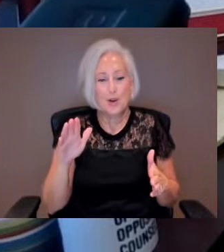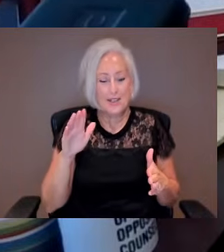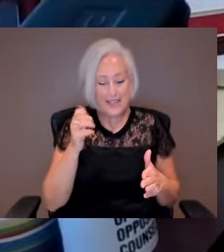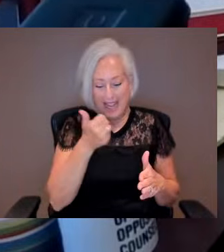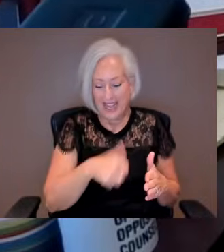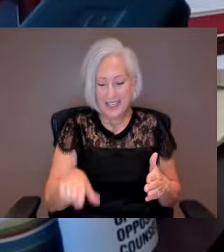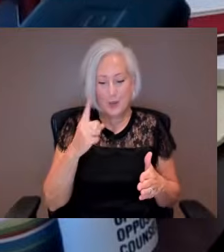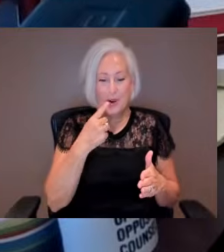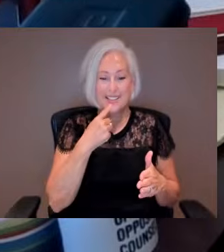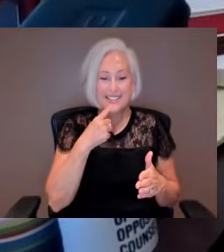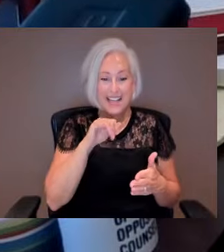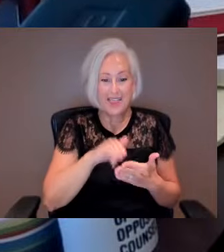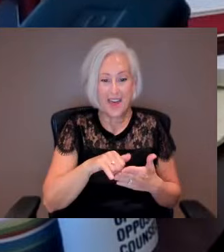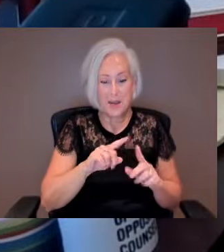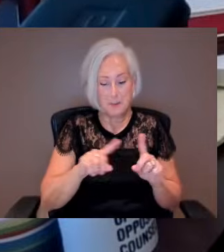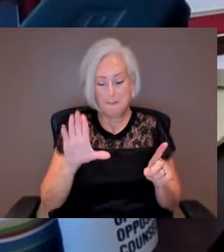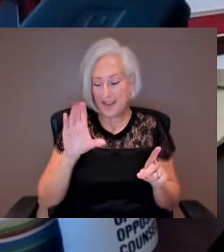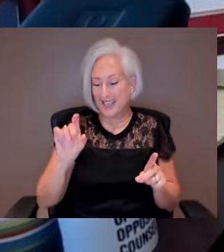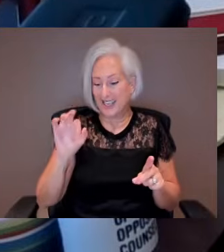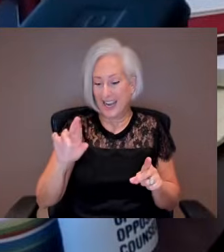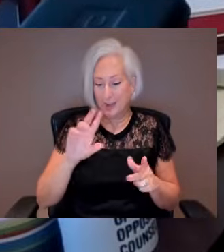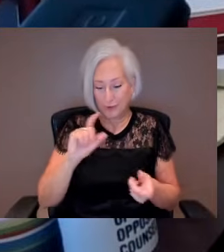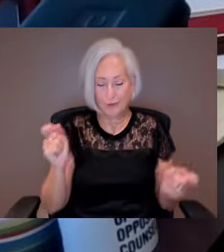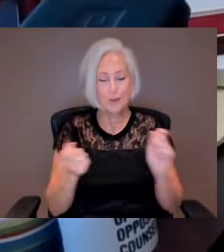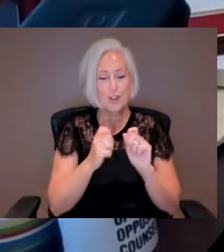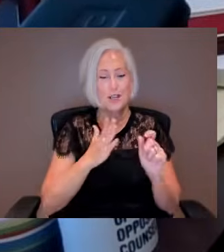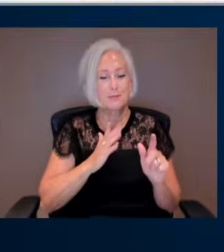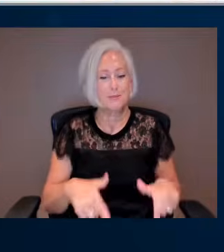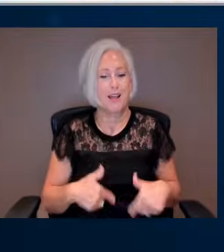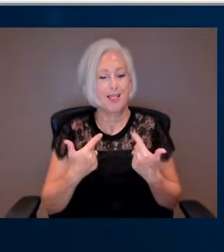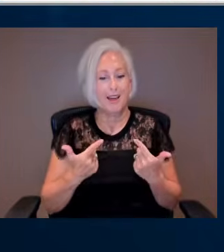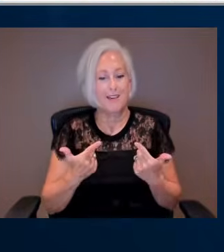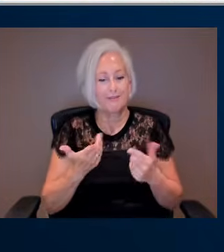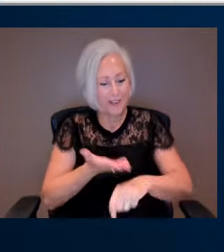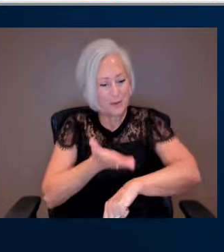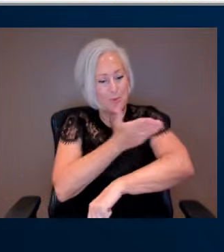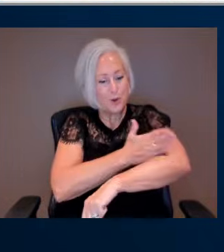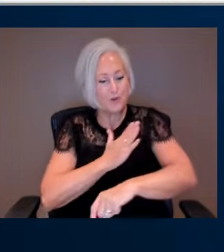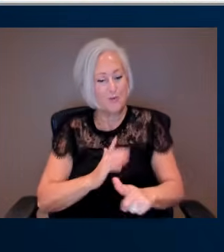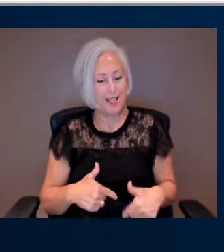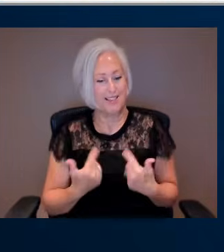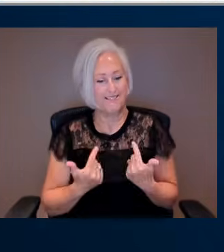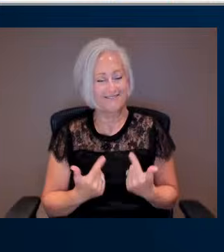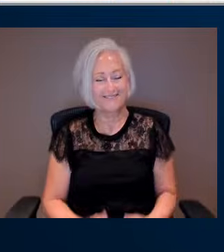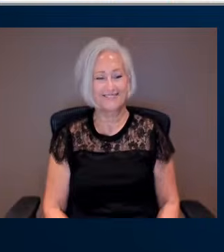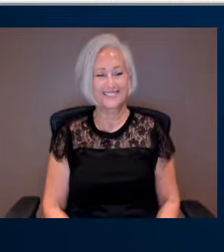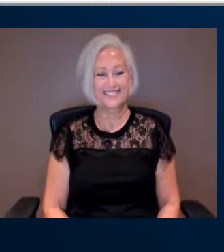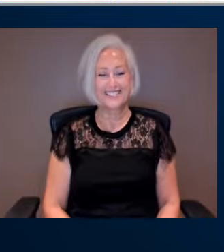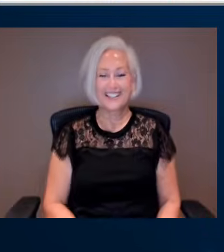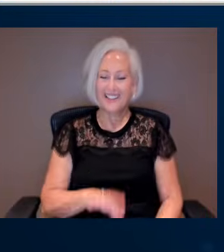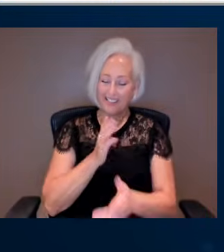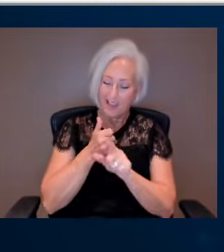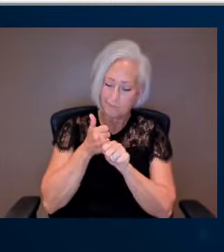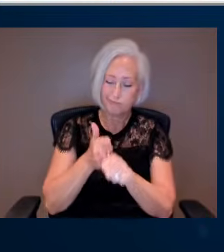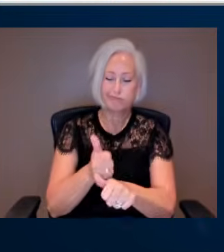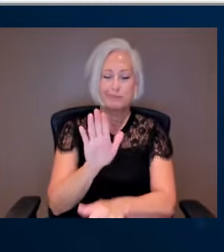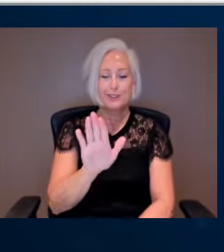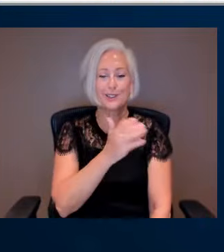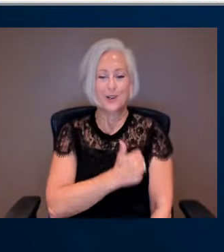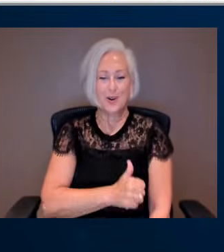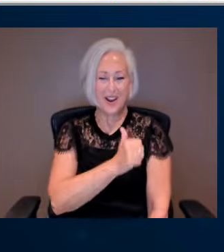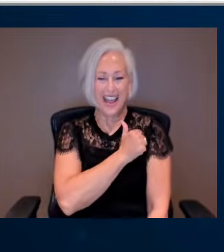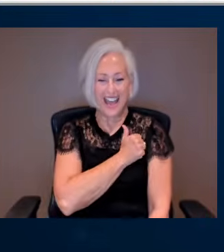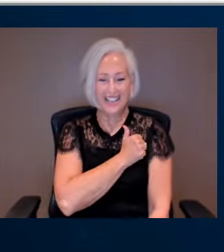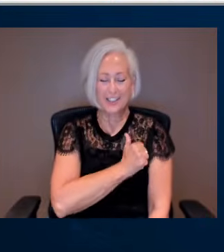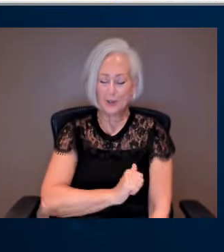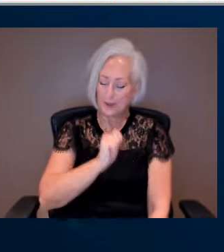ever said that, but for me, that's absolutely true. Well, that goes right along with the attitude and the resiliency